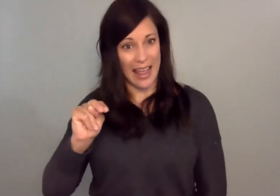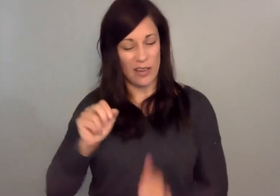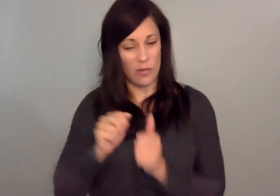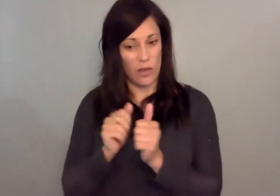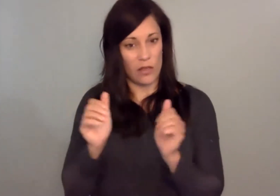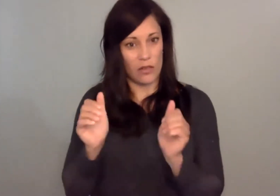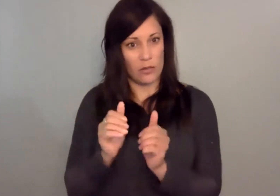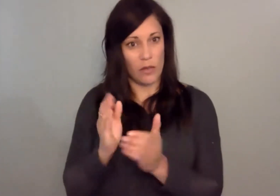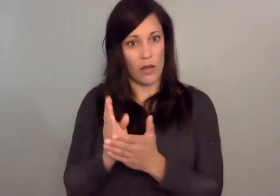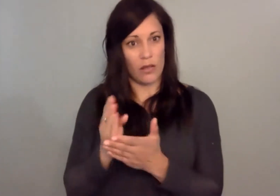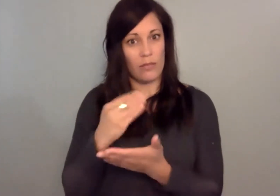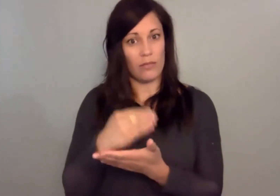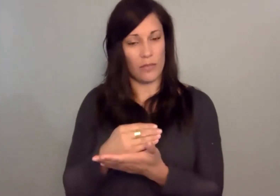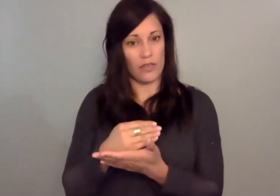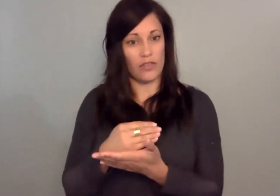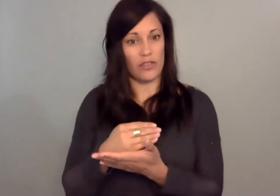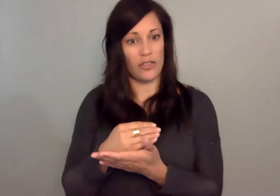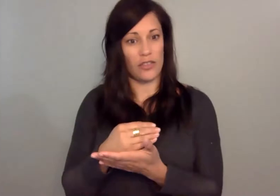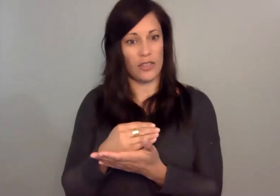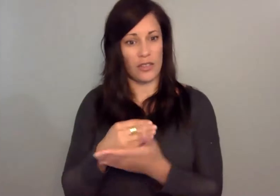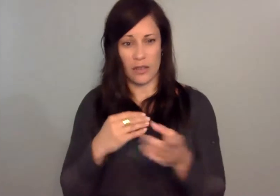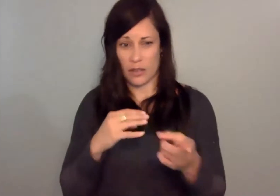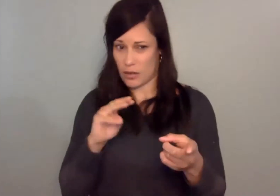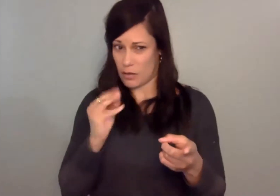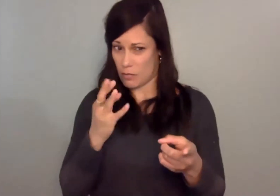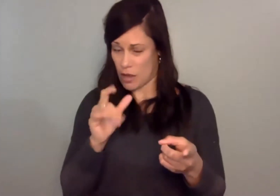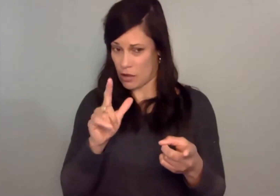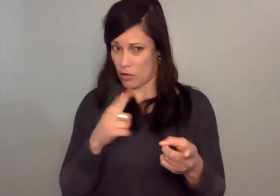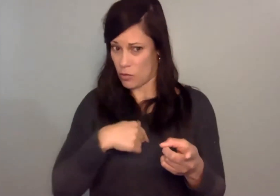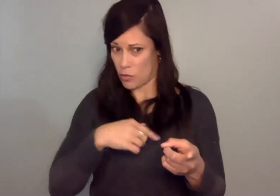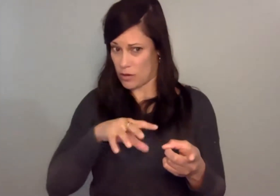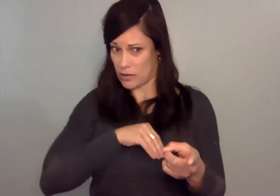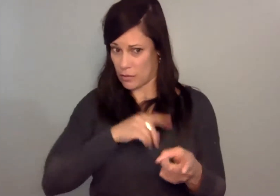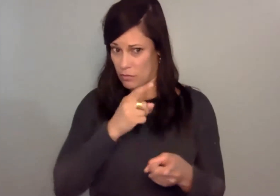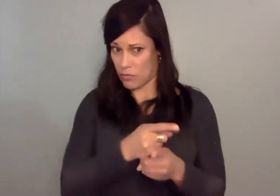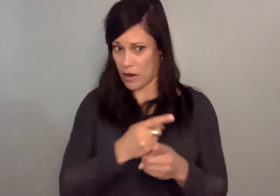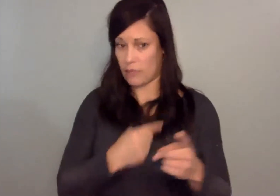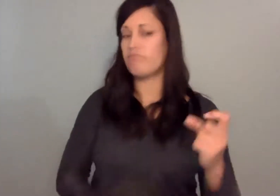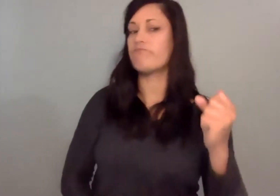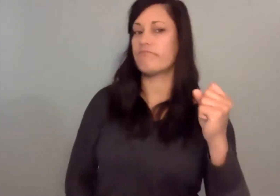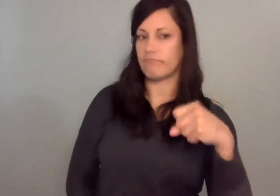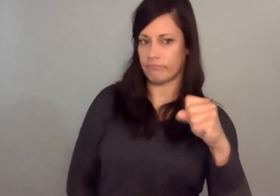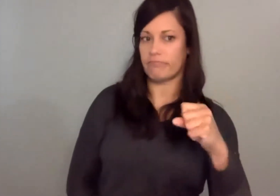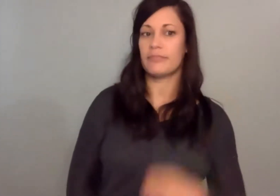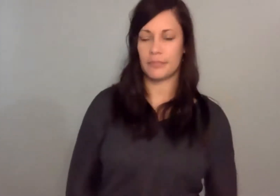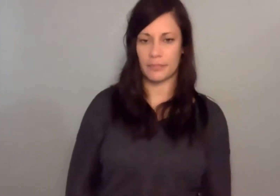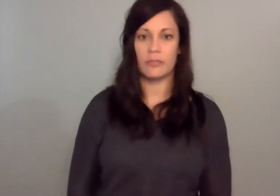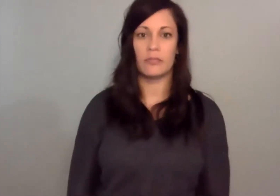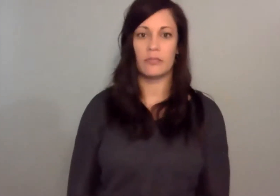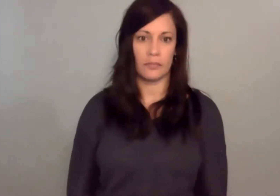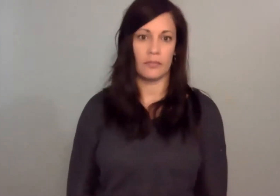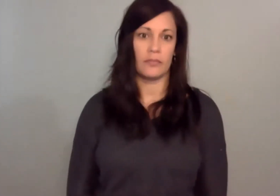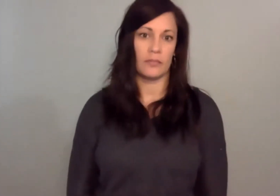budget thresholds, Michael, we are accepting those as an upload as well. Great.